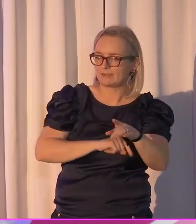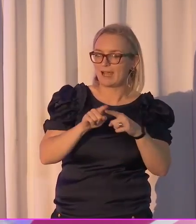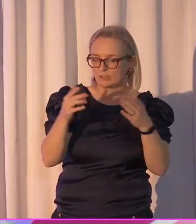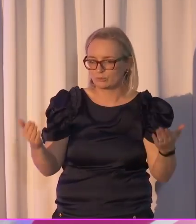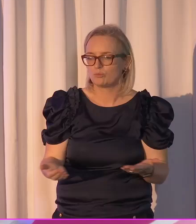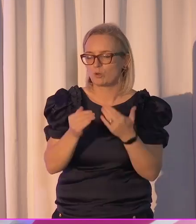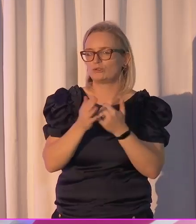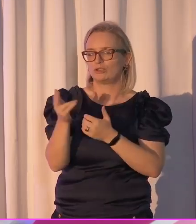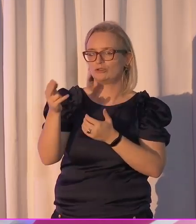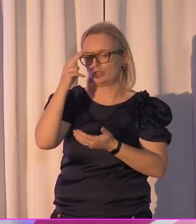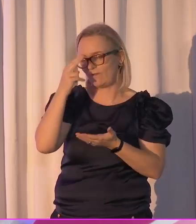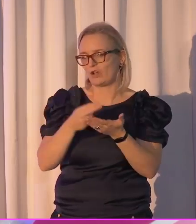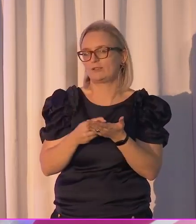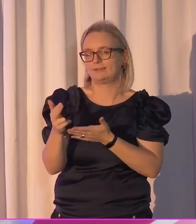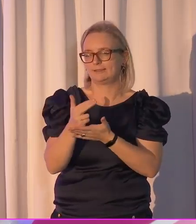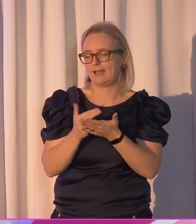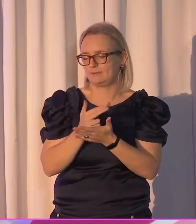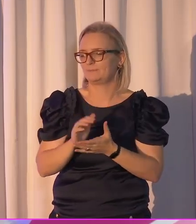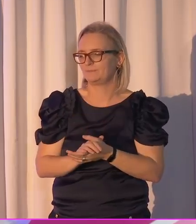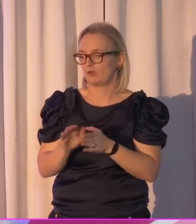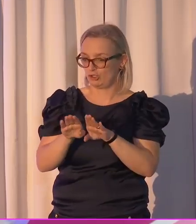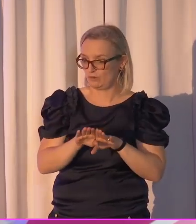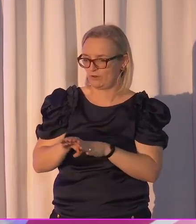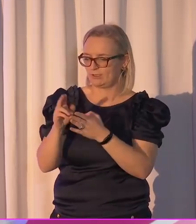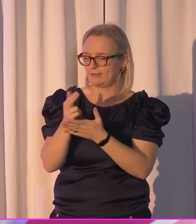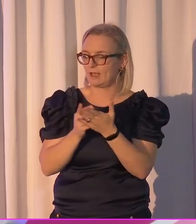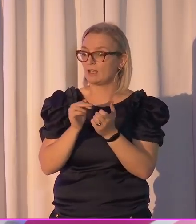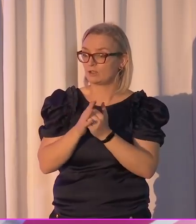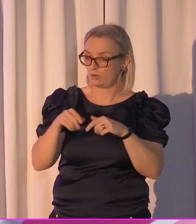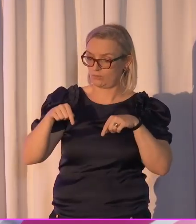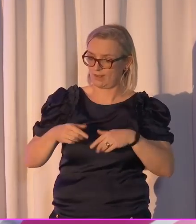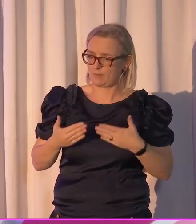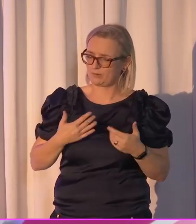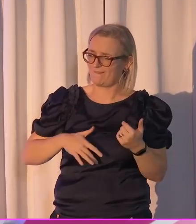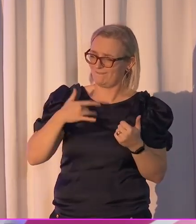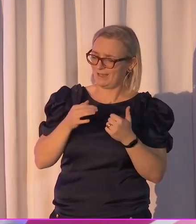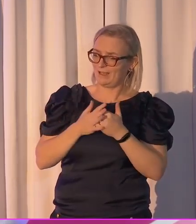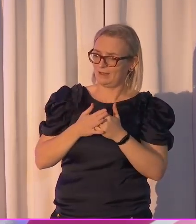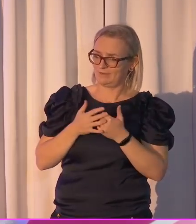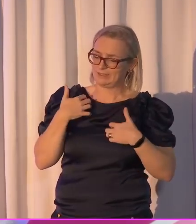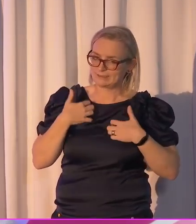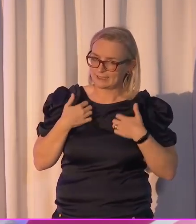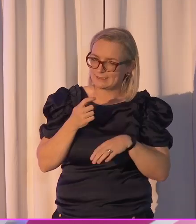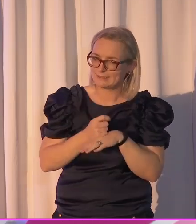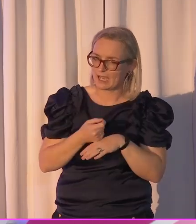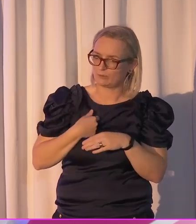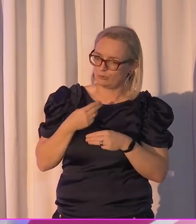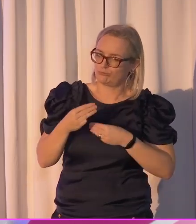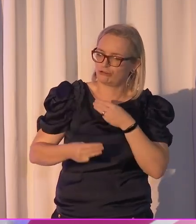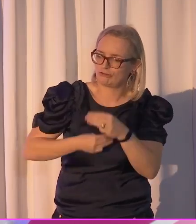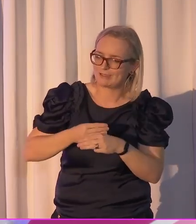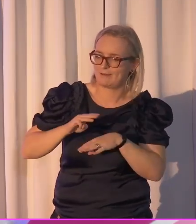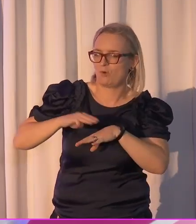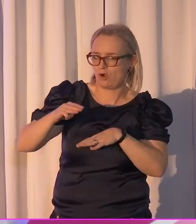design. I believe that we are now at an exciting juncture for further progressing implementation of the Convention, with